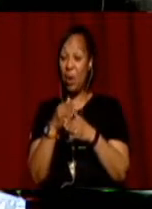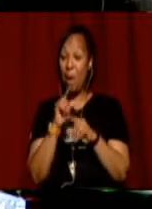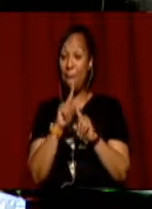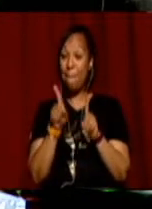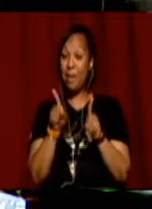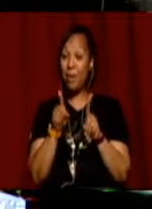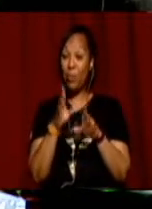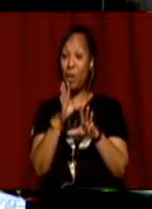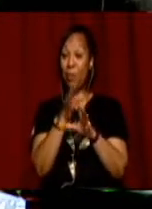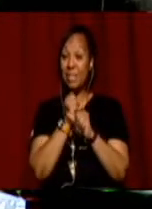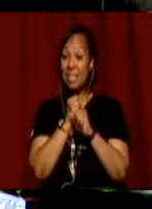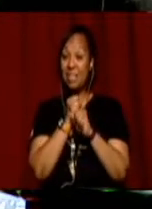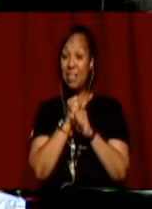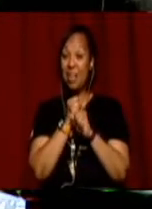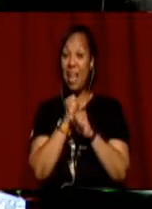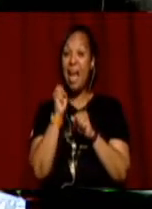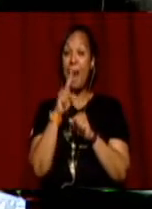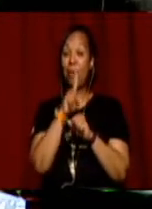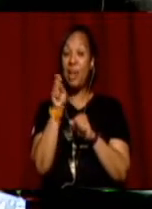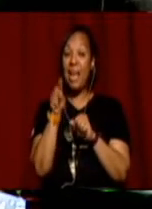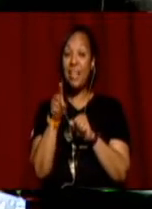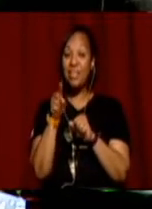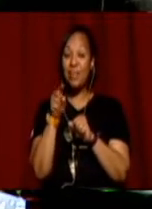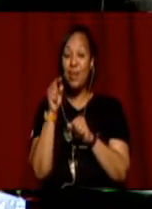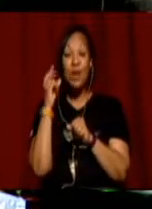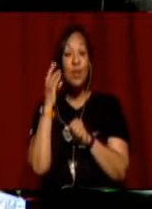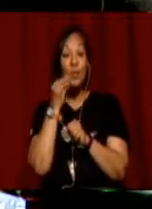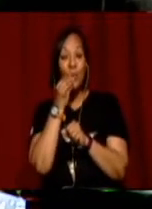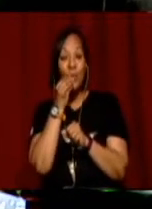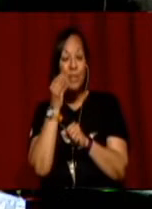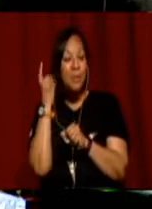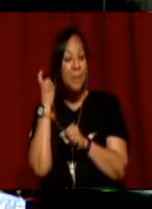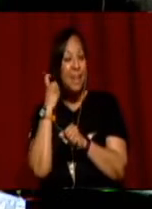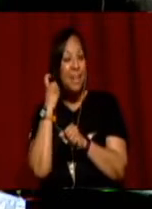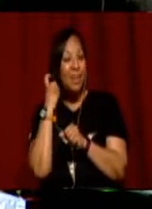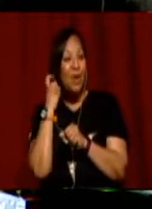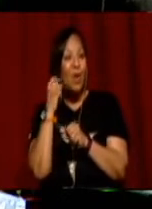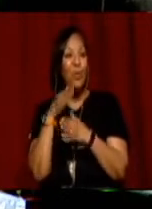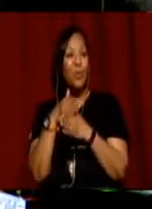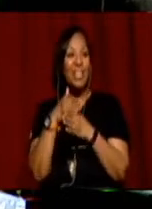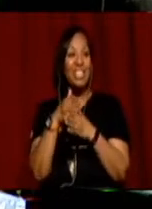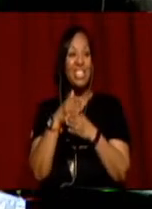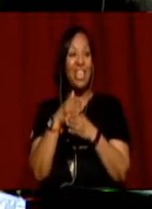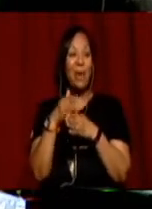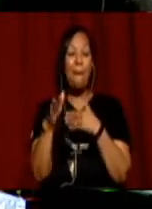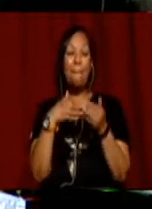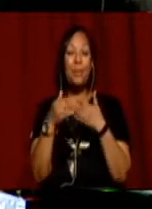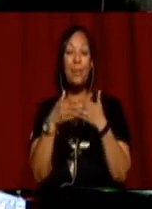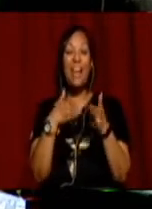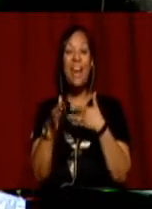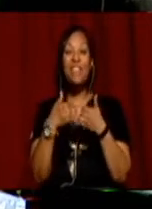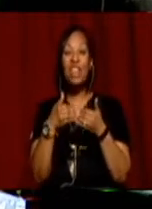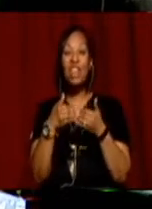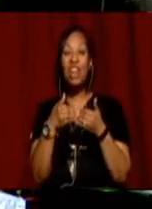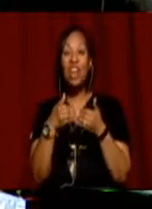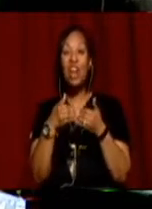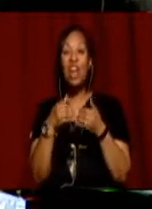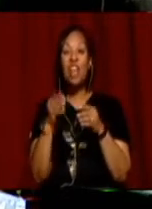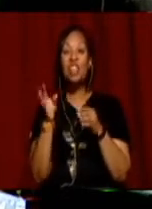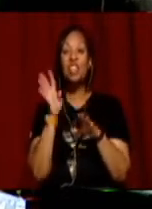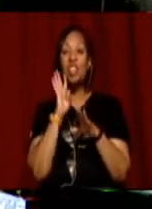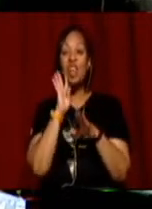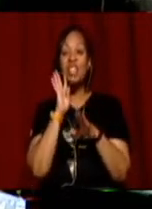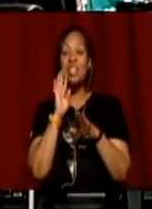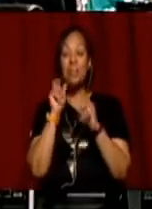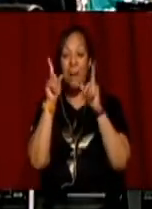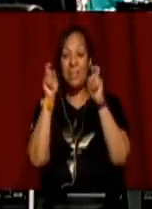when they get them, I'm going to go and ask them to whisper it in my ear, or can we share it? But anyway, talk to us about your